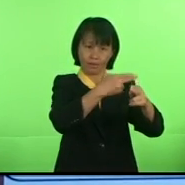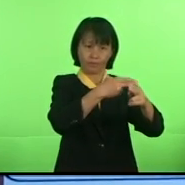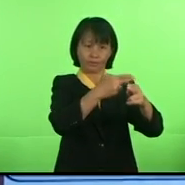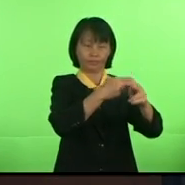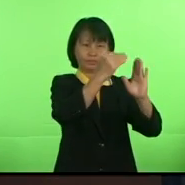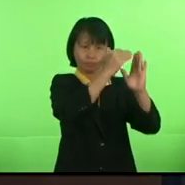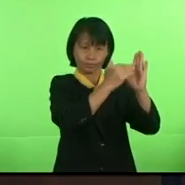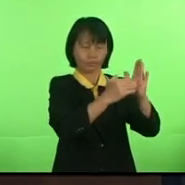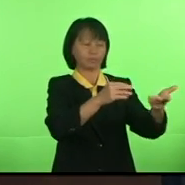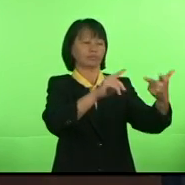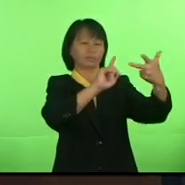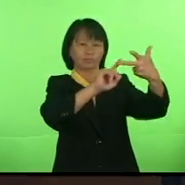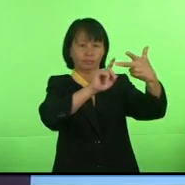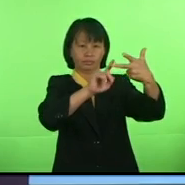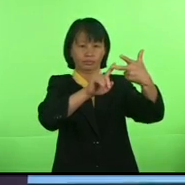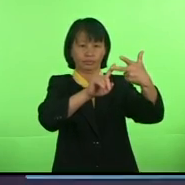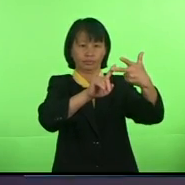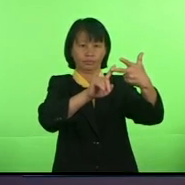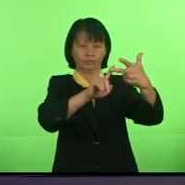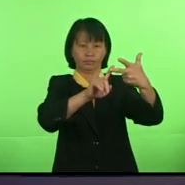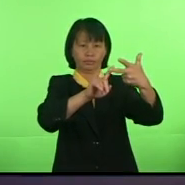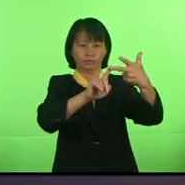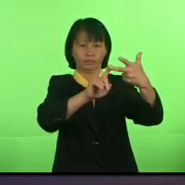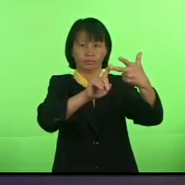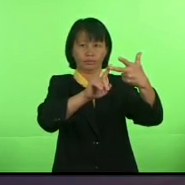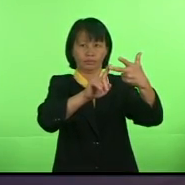outlines. And the third one,